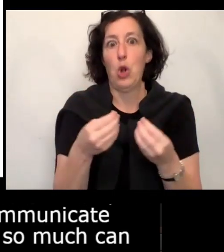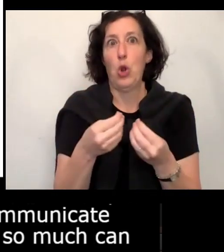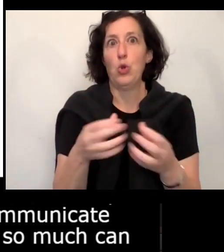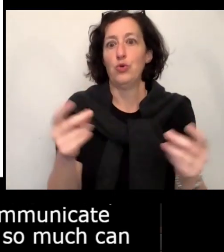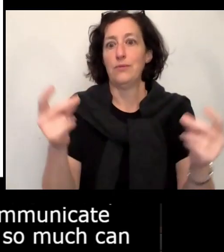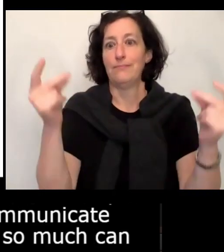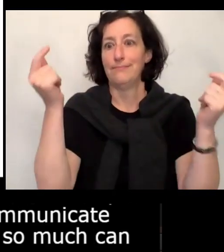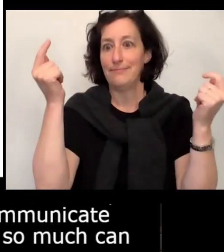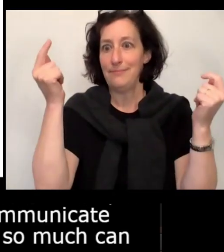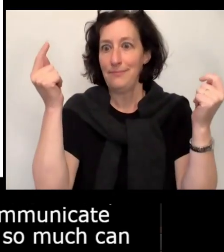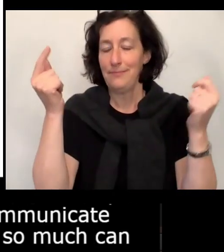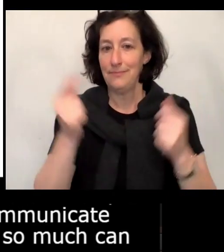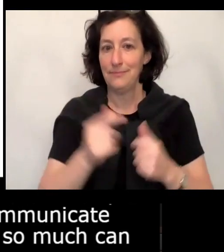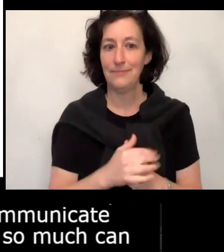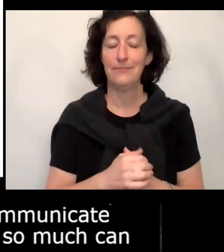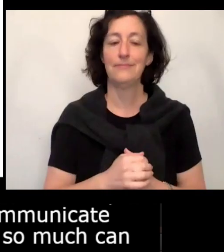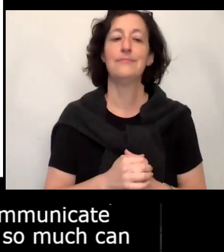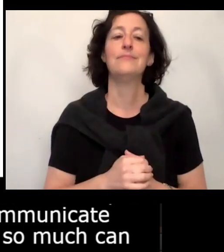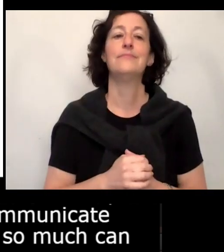And